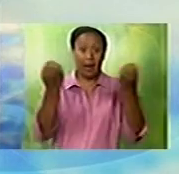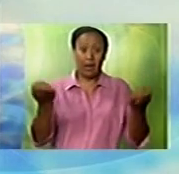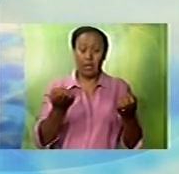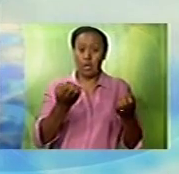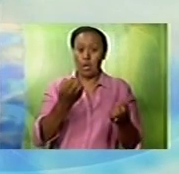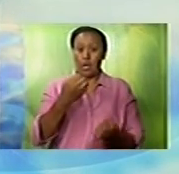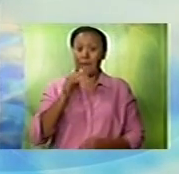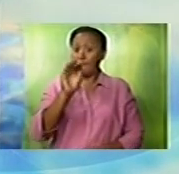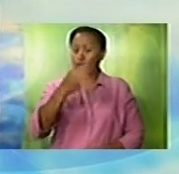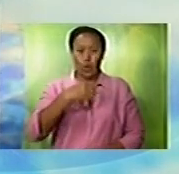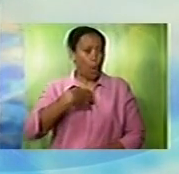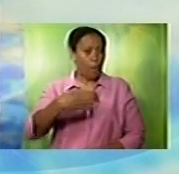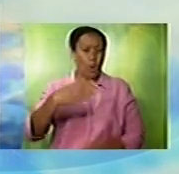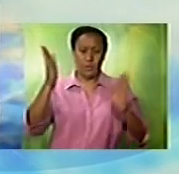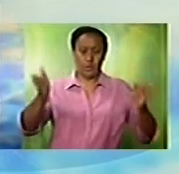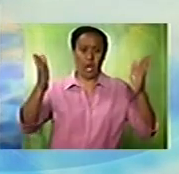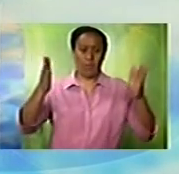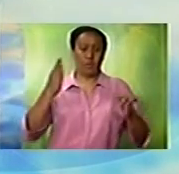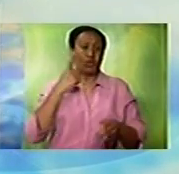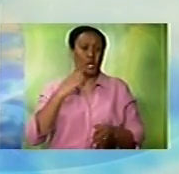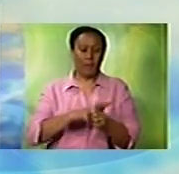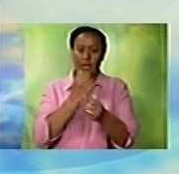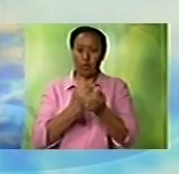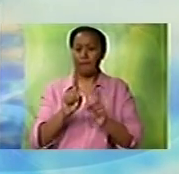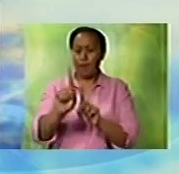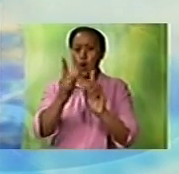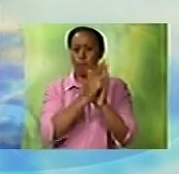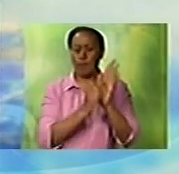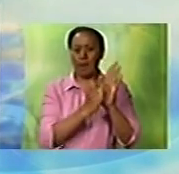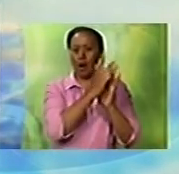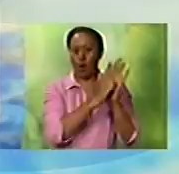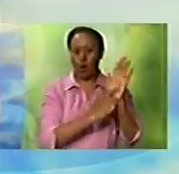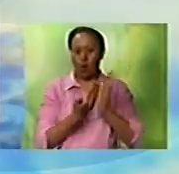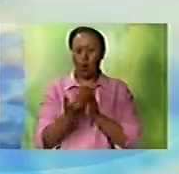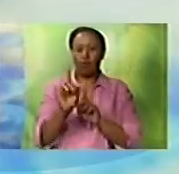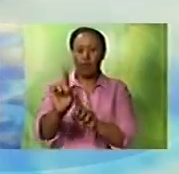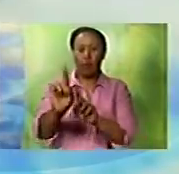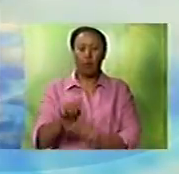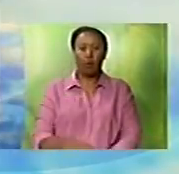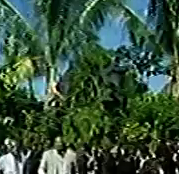should not be repeated and will ensure that there are proper laws to stop this from happening again.